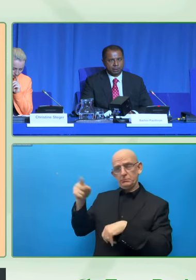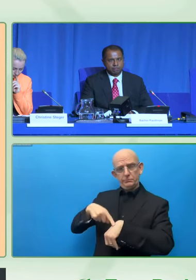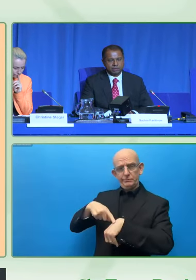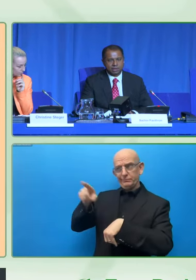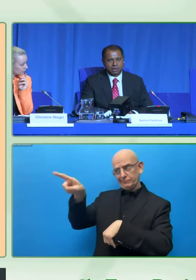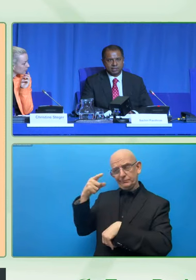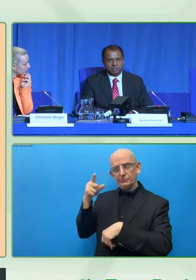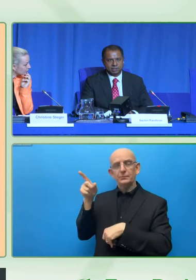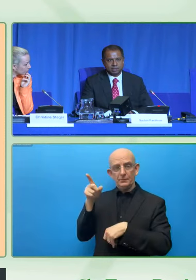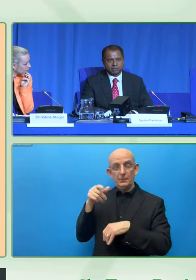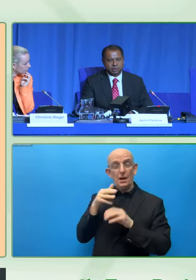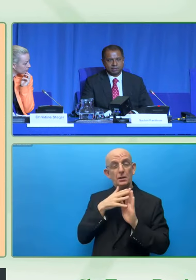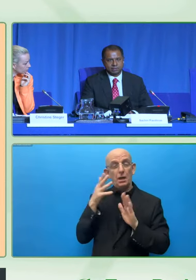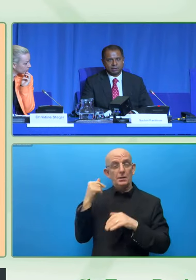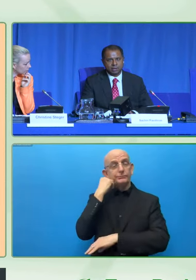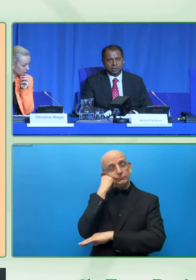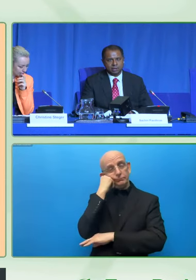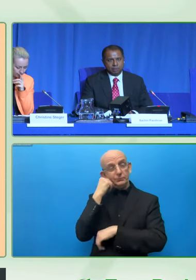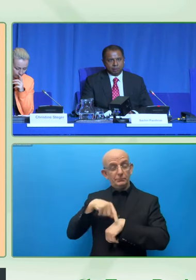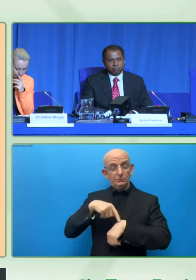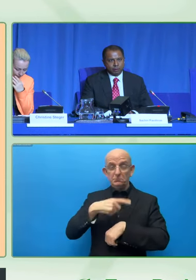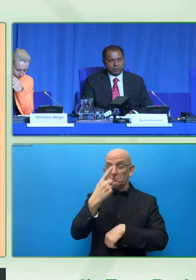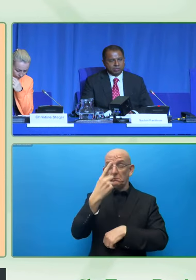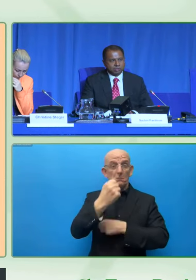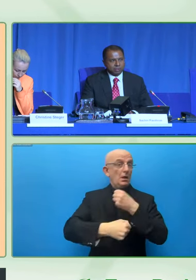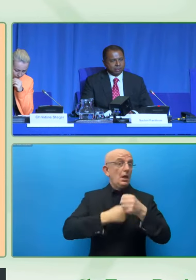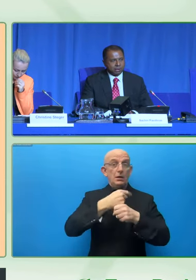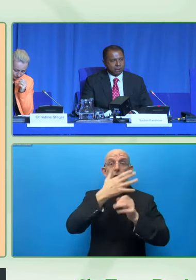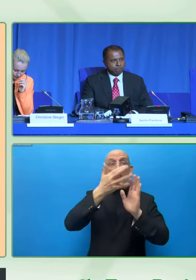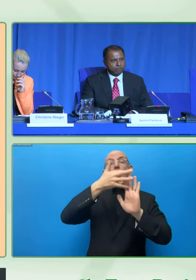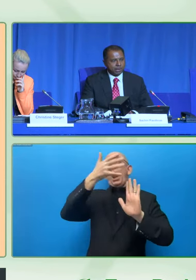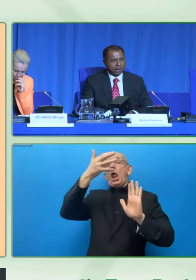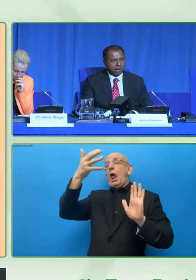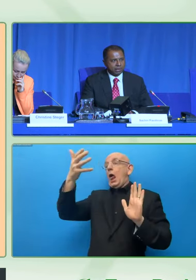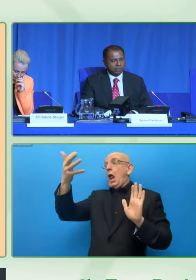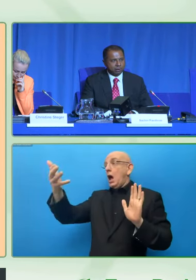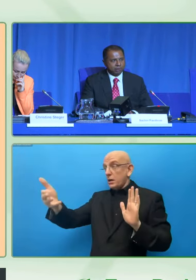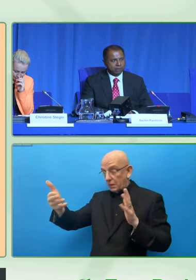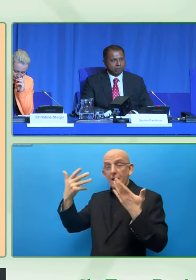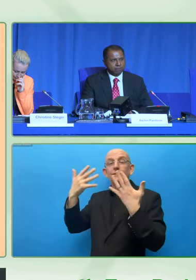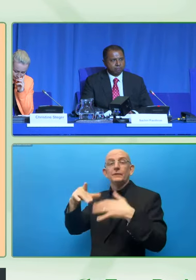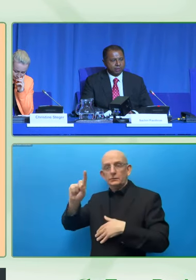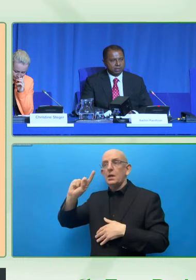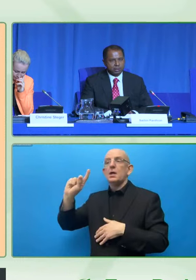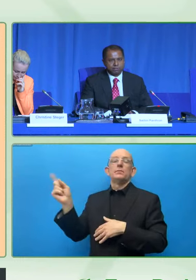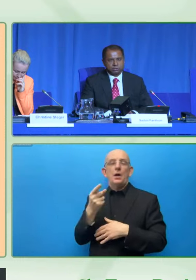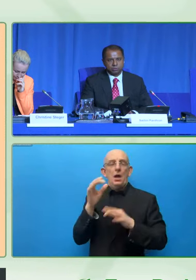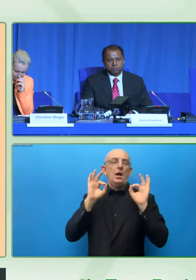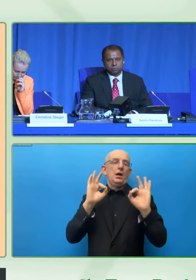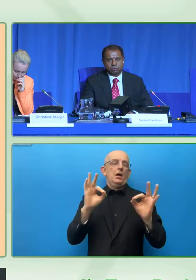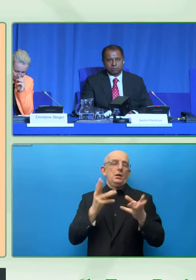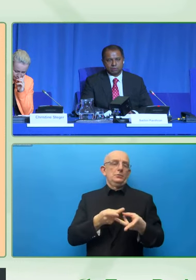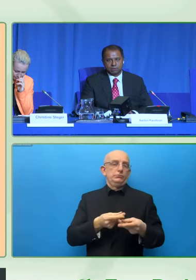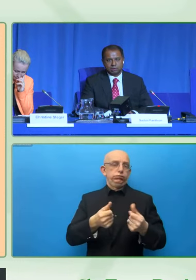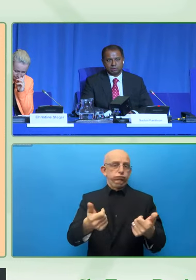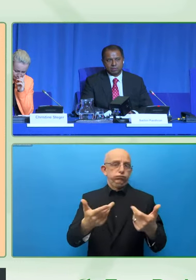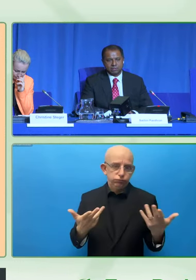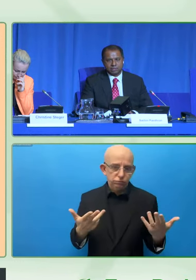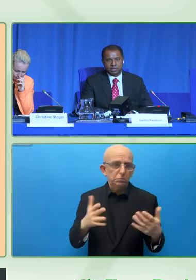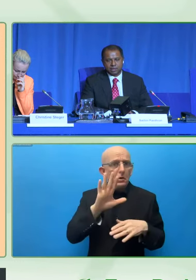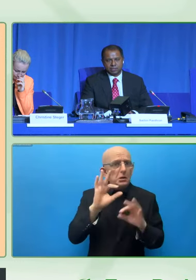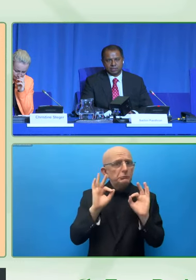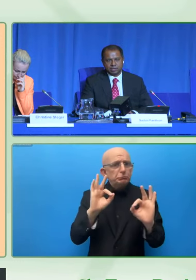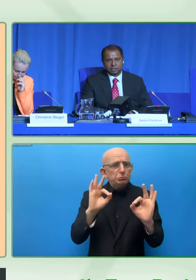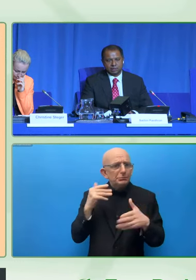built environment, ICT, transit, we still are behind on the curve when it comes to